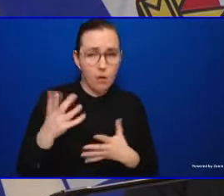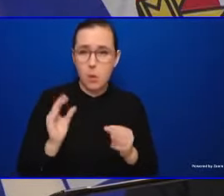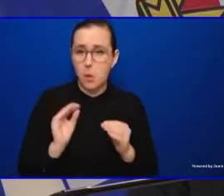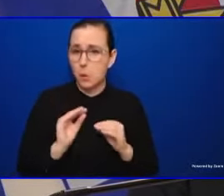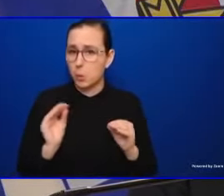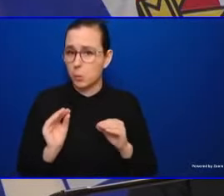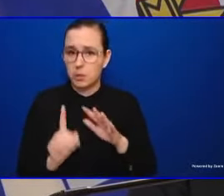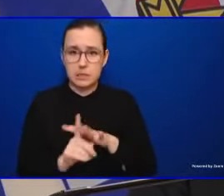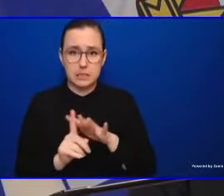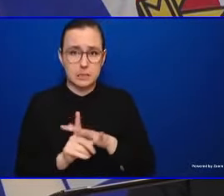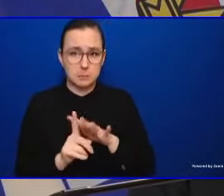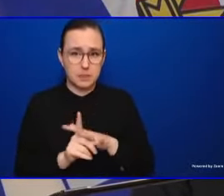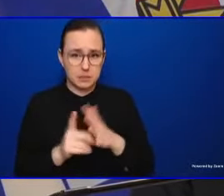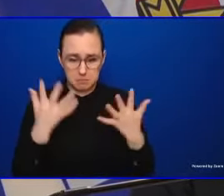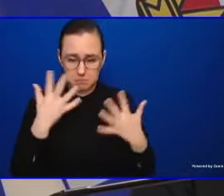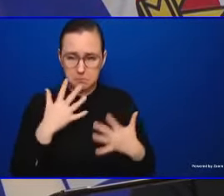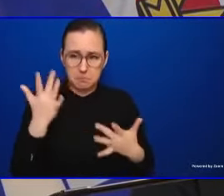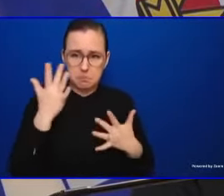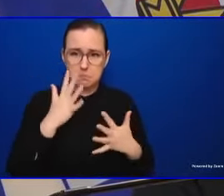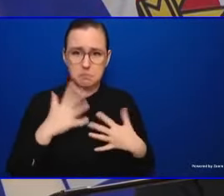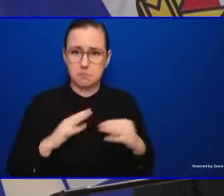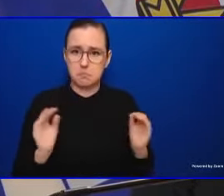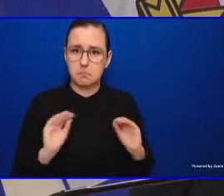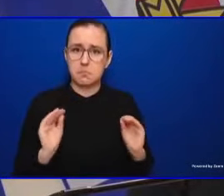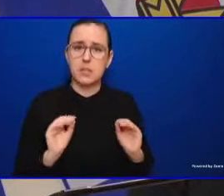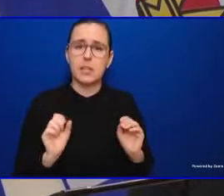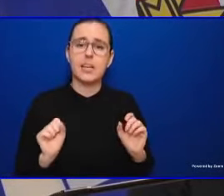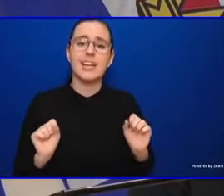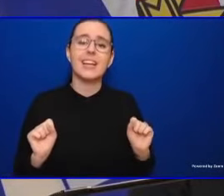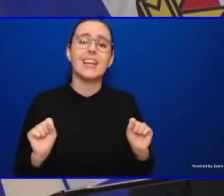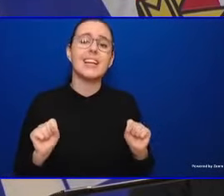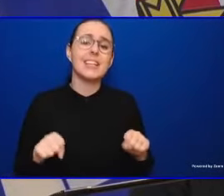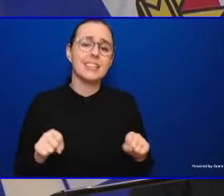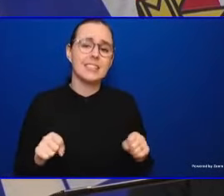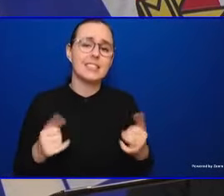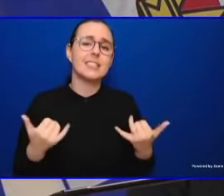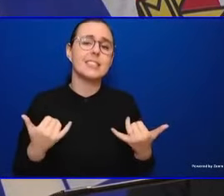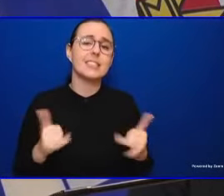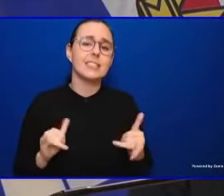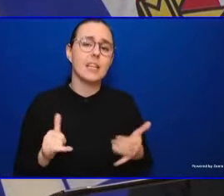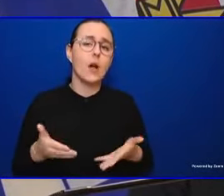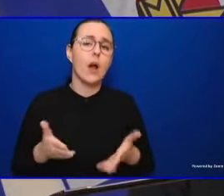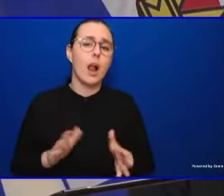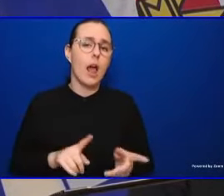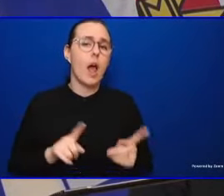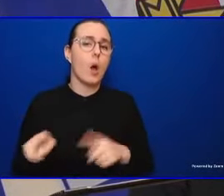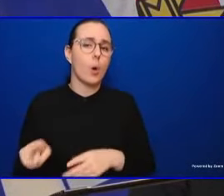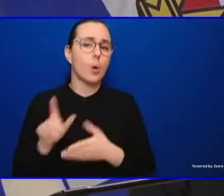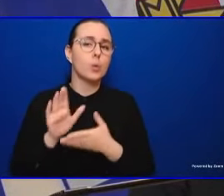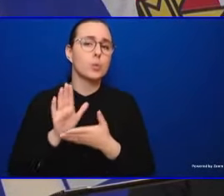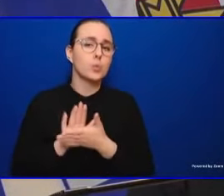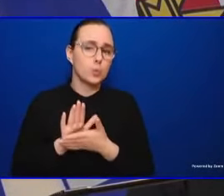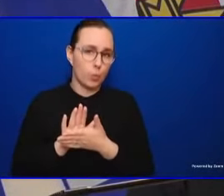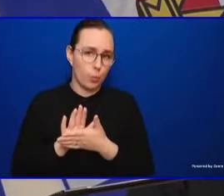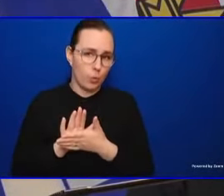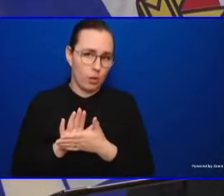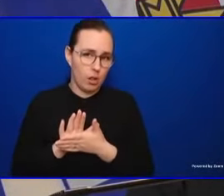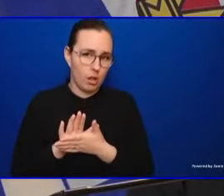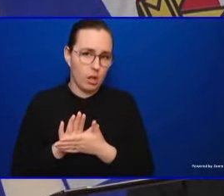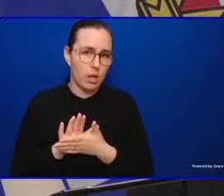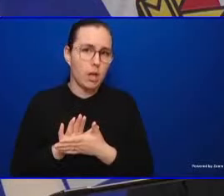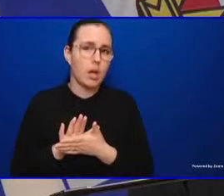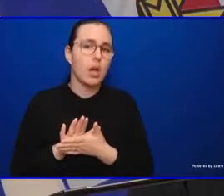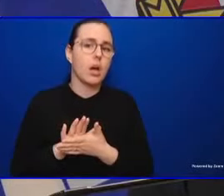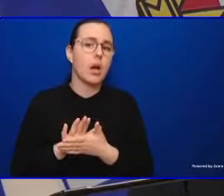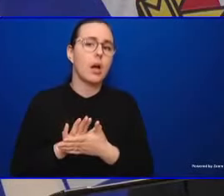Yes, we are still allowing children to go to school in those settings and to monitor very carefully. If